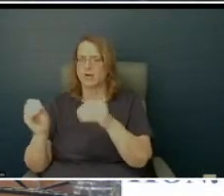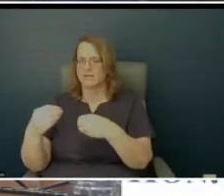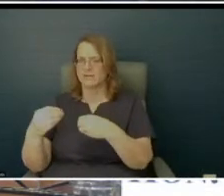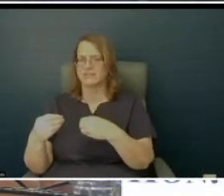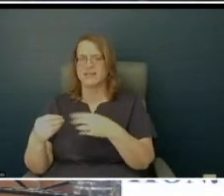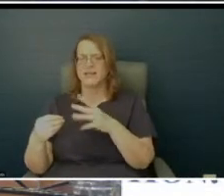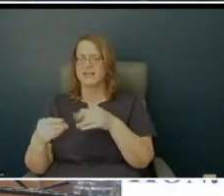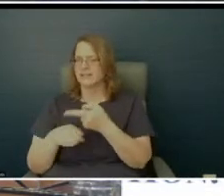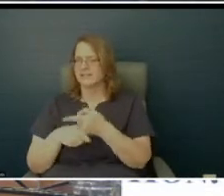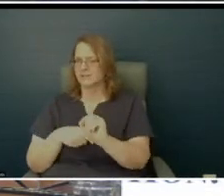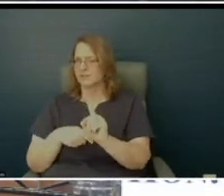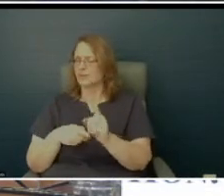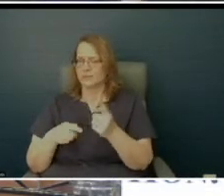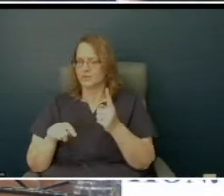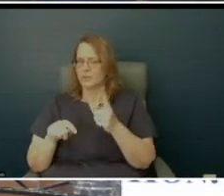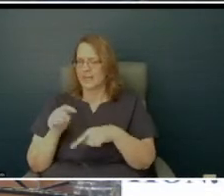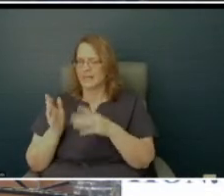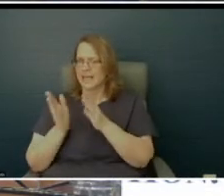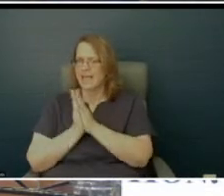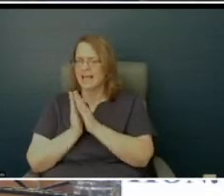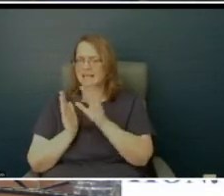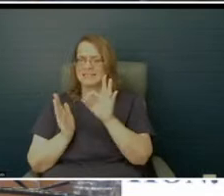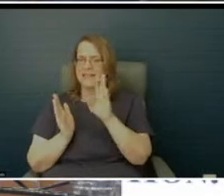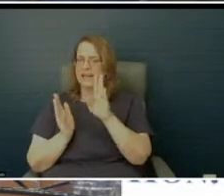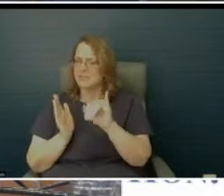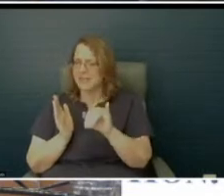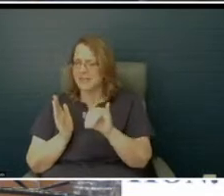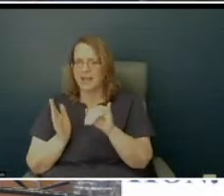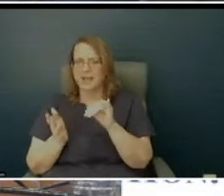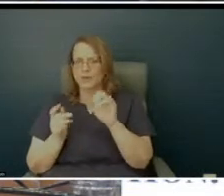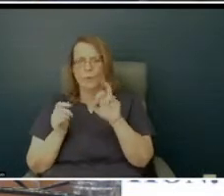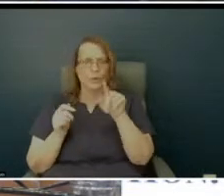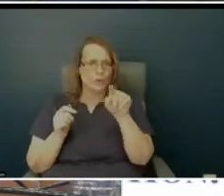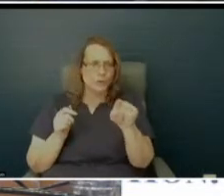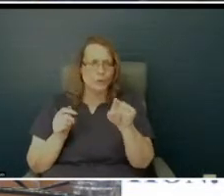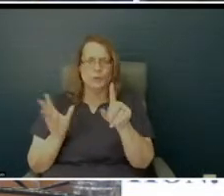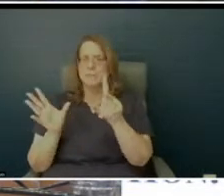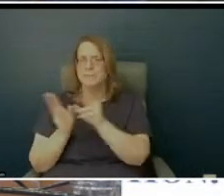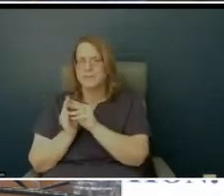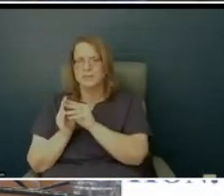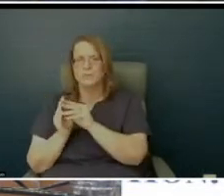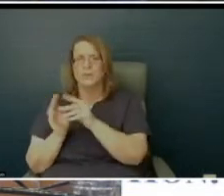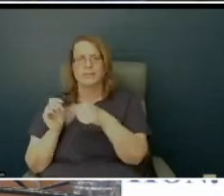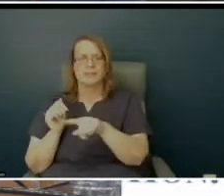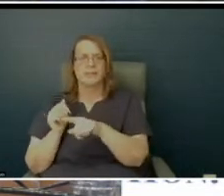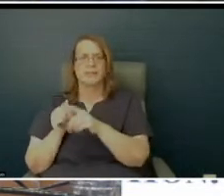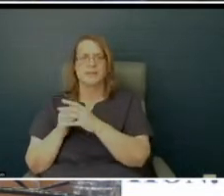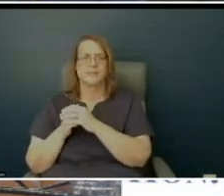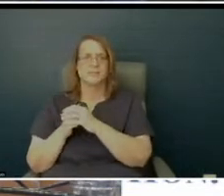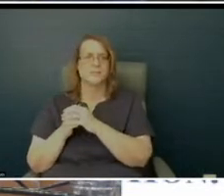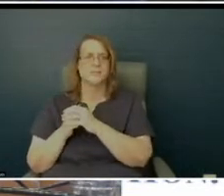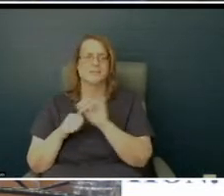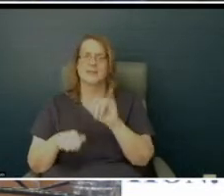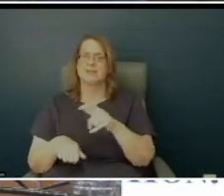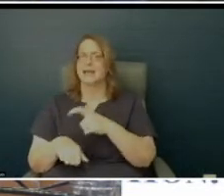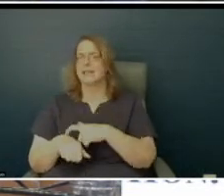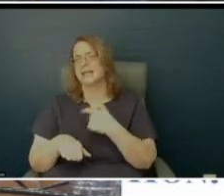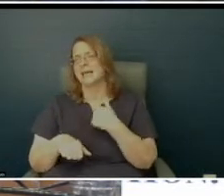the FBI or you meet with these guys? And by then I was somewhat